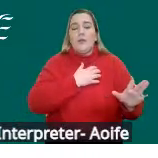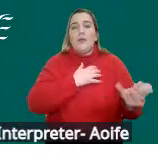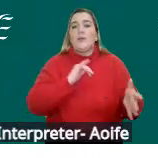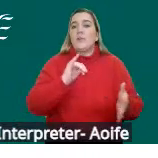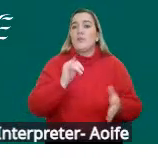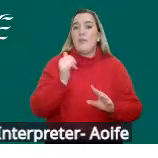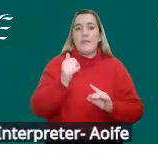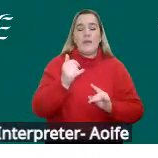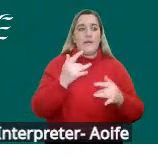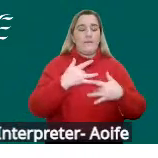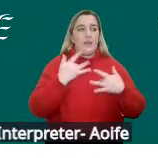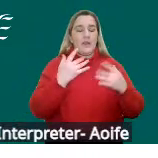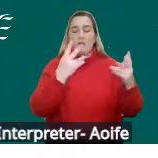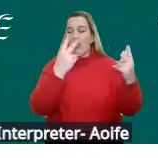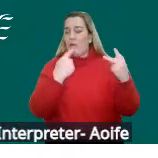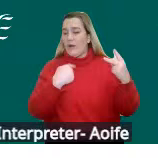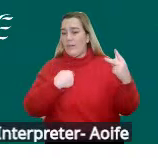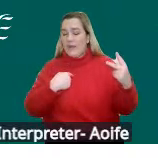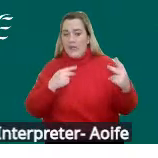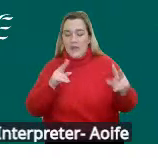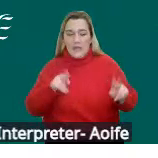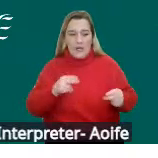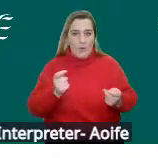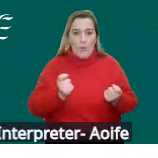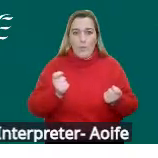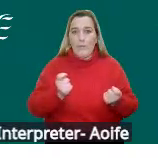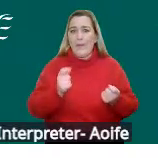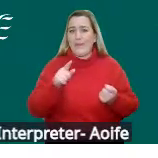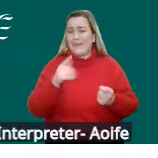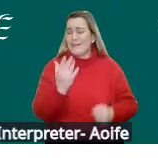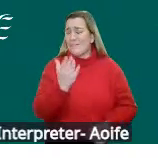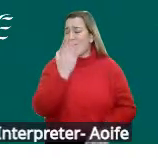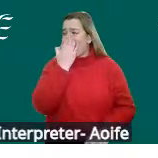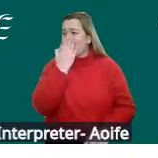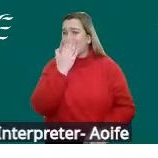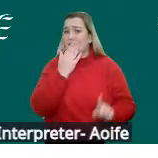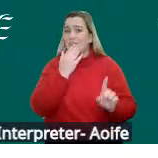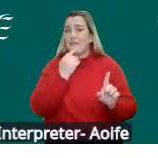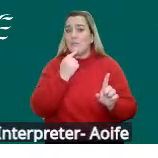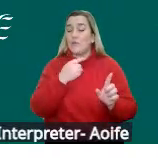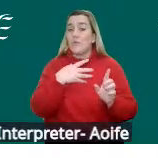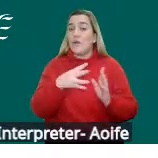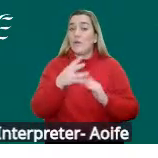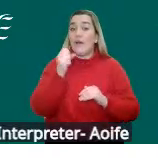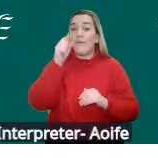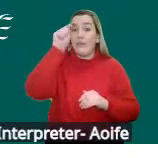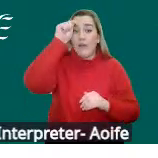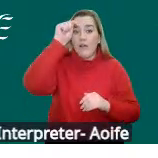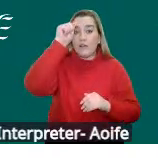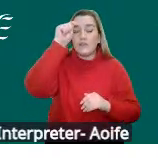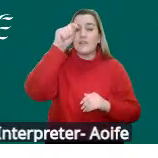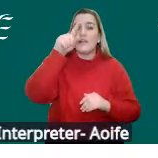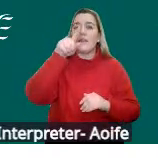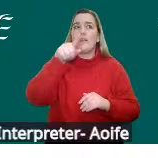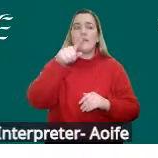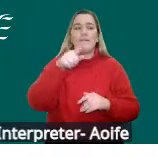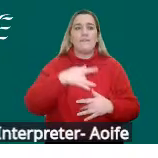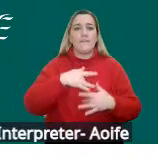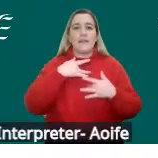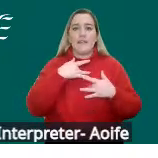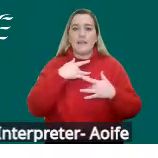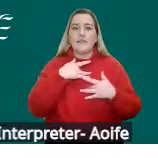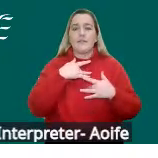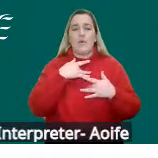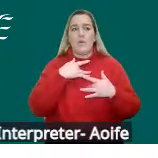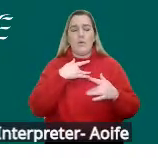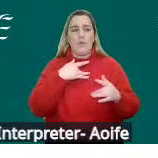I can't cope, this is embarrassing. And then when we have those thoughts, the feelings that go with that, like I've said, is like being